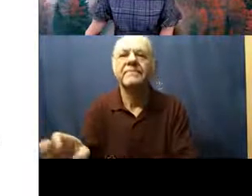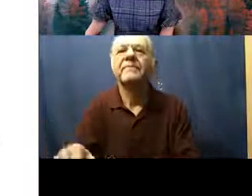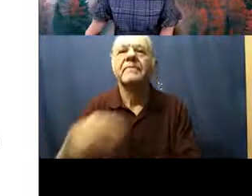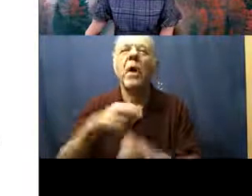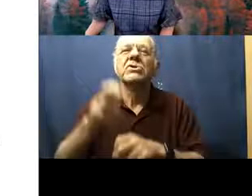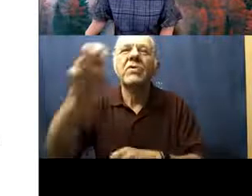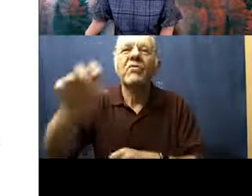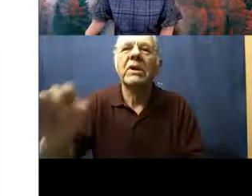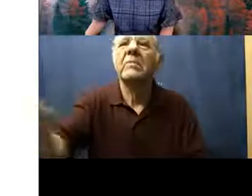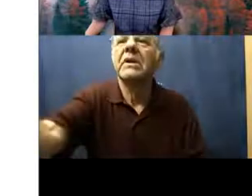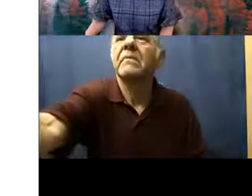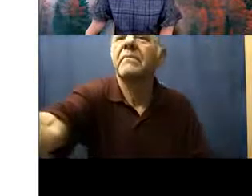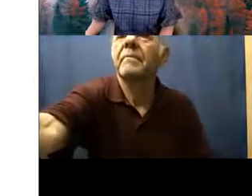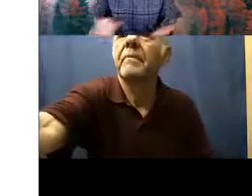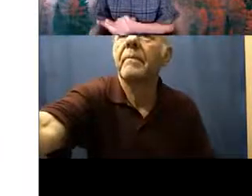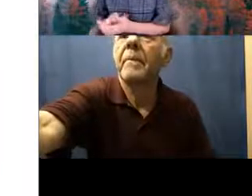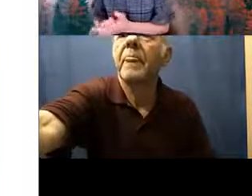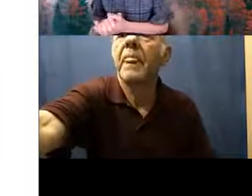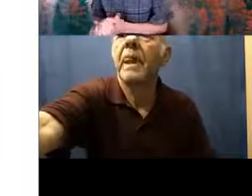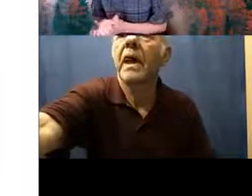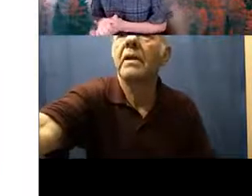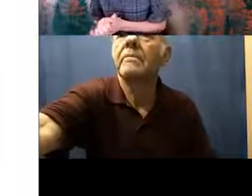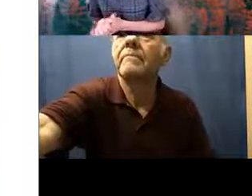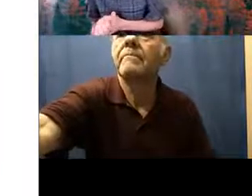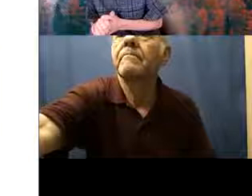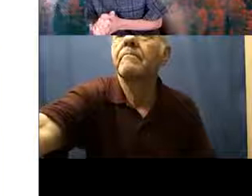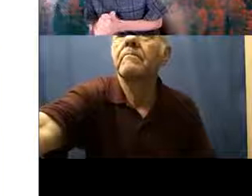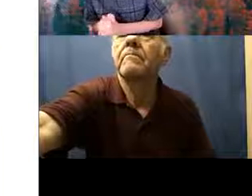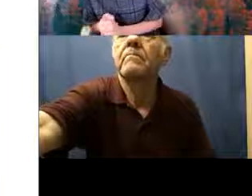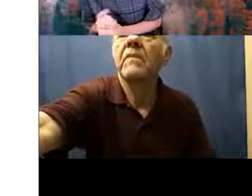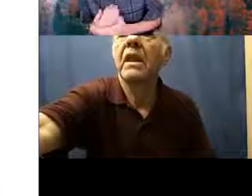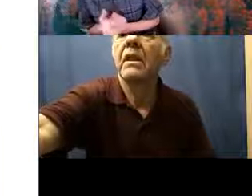forward a little bit, but if you would like me to come back to that at any point, just let me know.